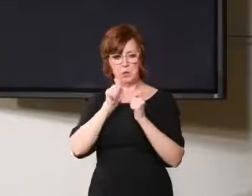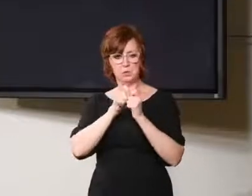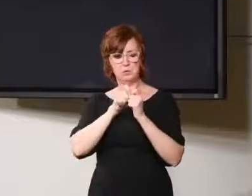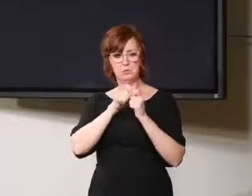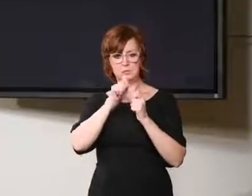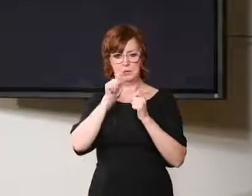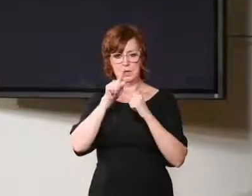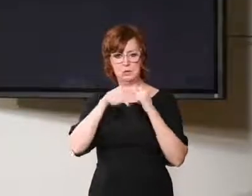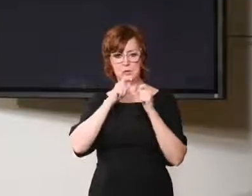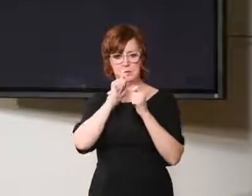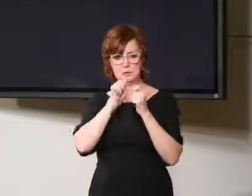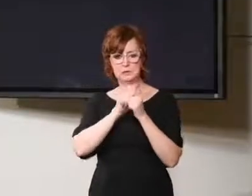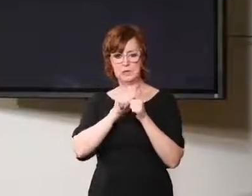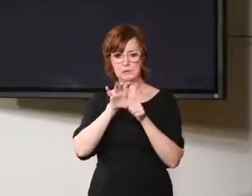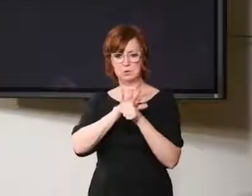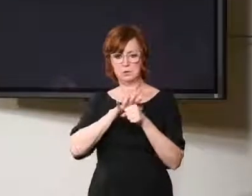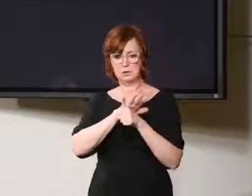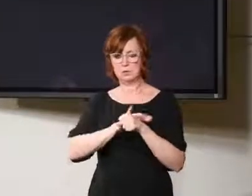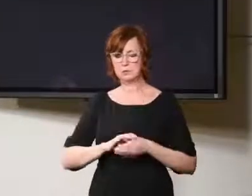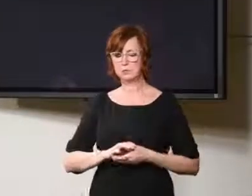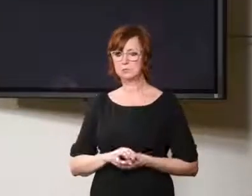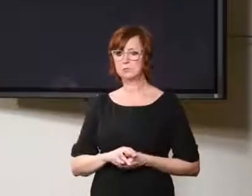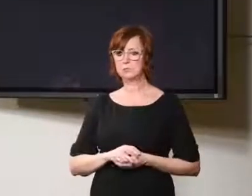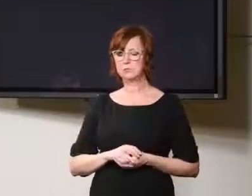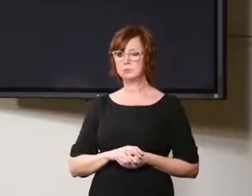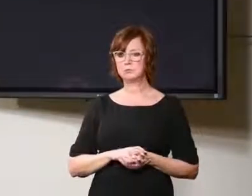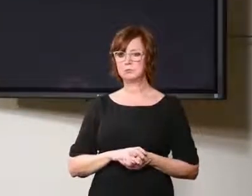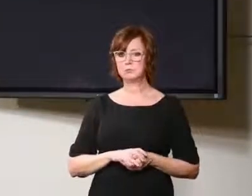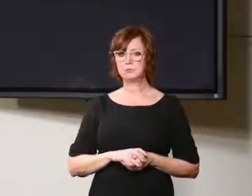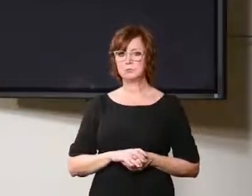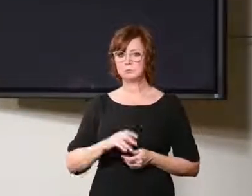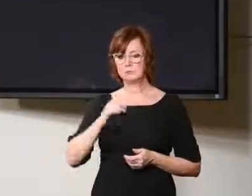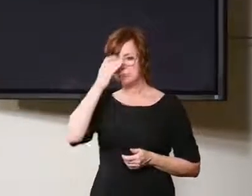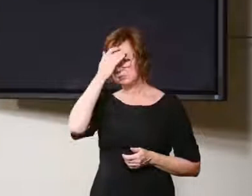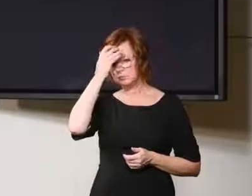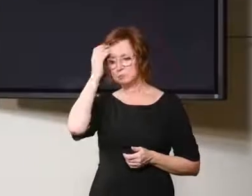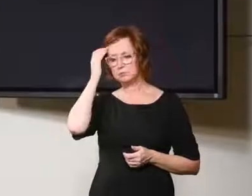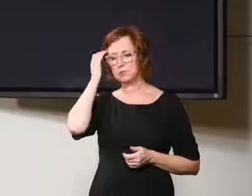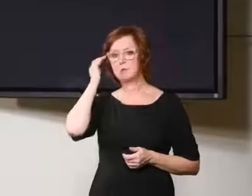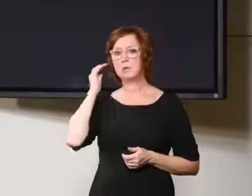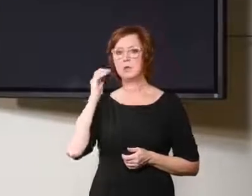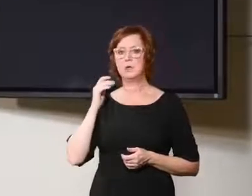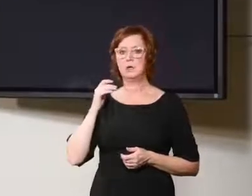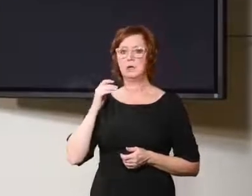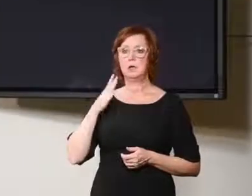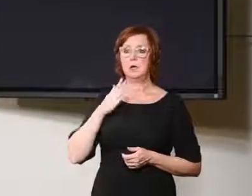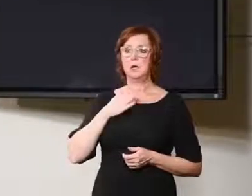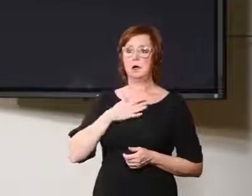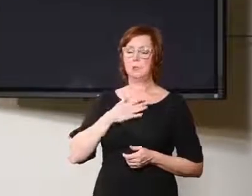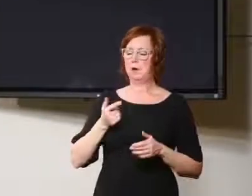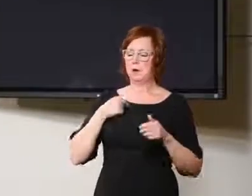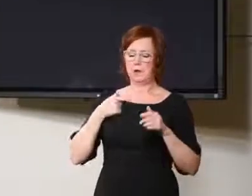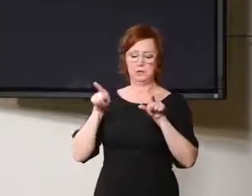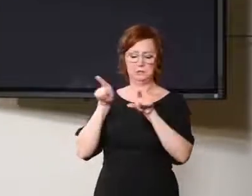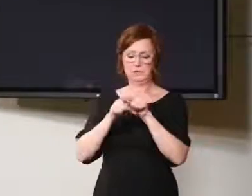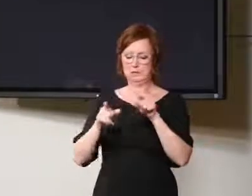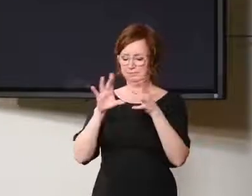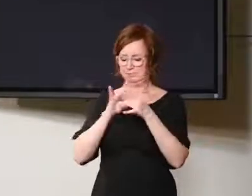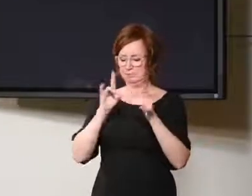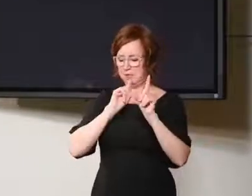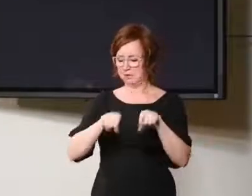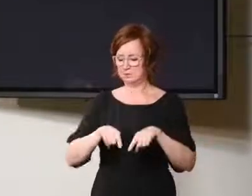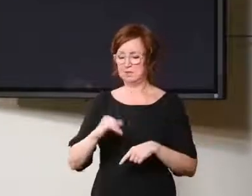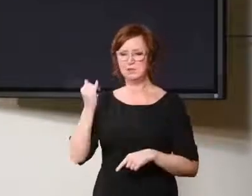cases? So you know what? I'll again repeat my rationale for that. If there was a community that had